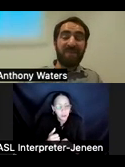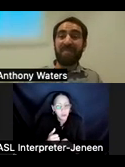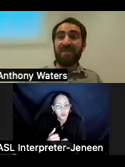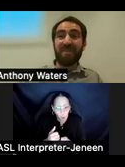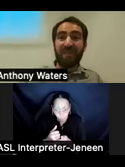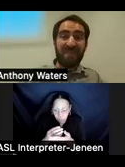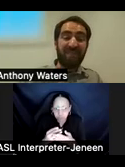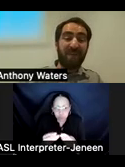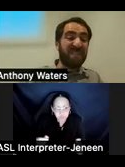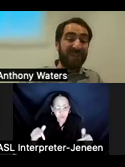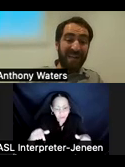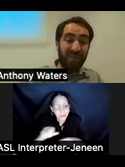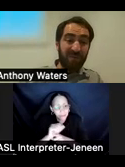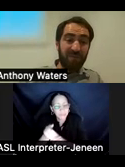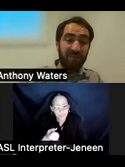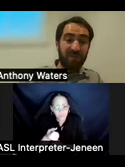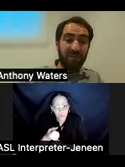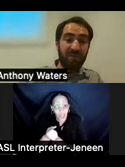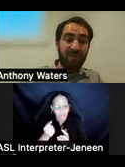How have you kept yourself safe up till now?